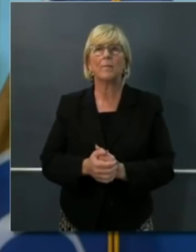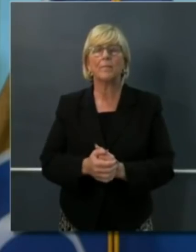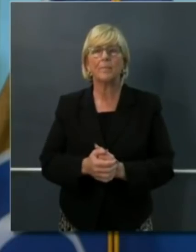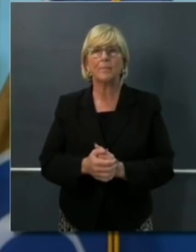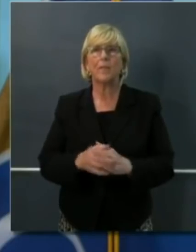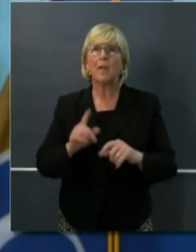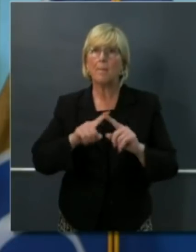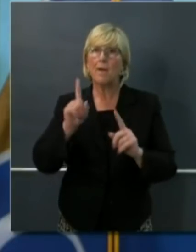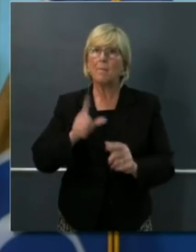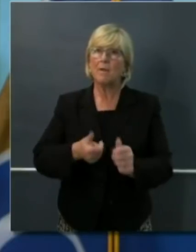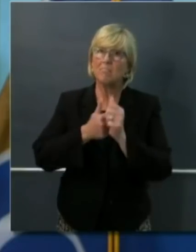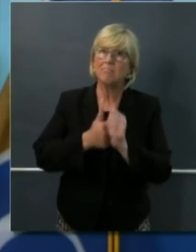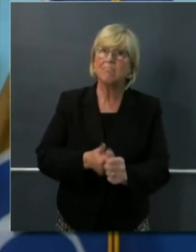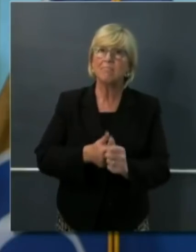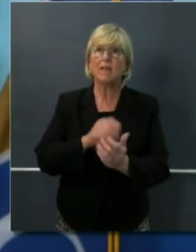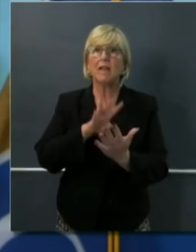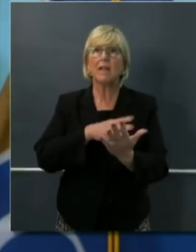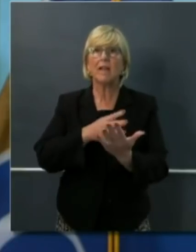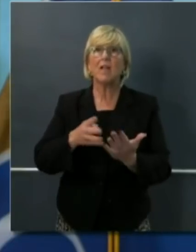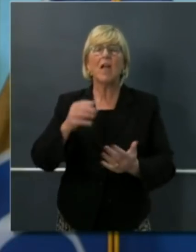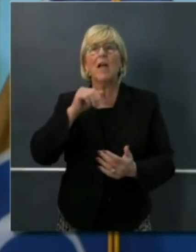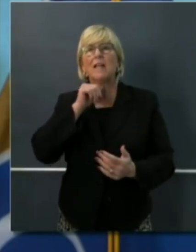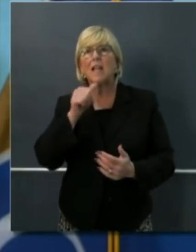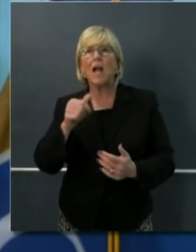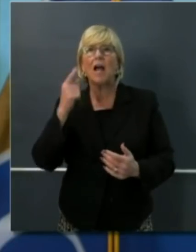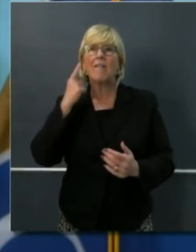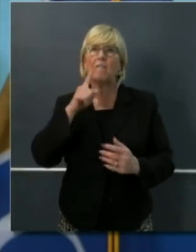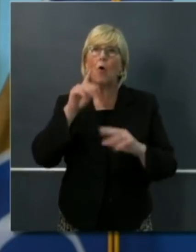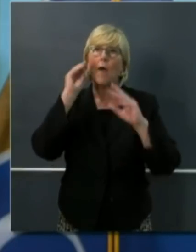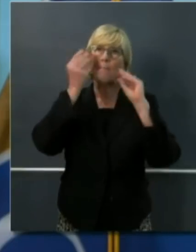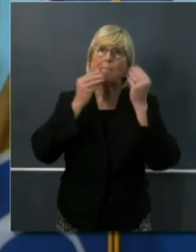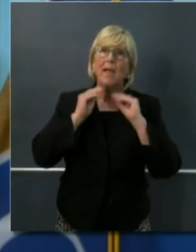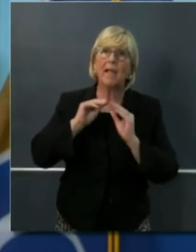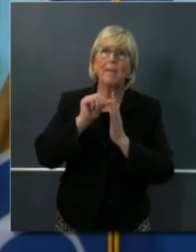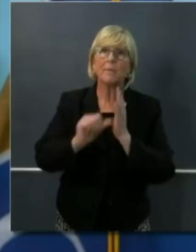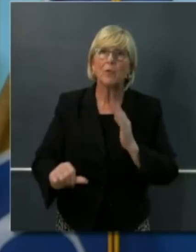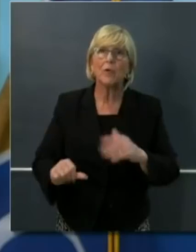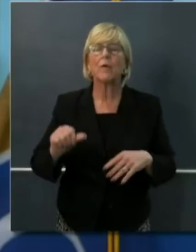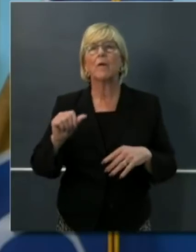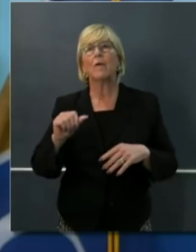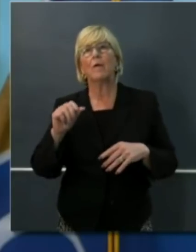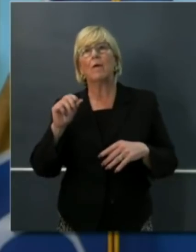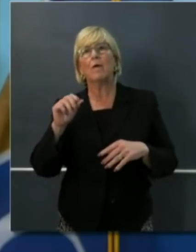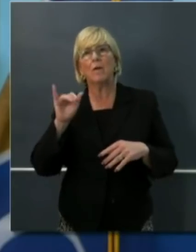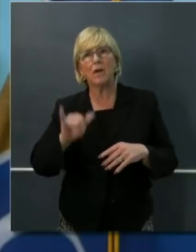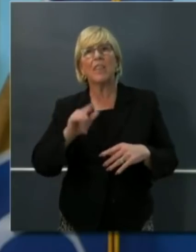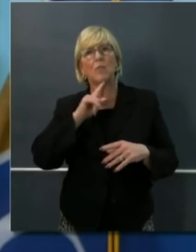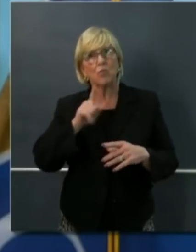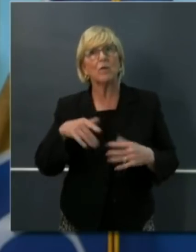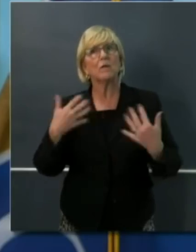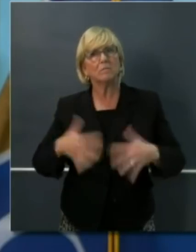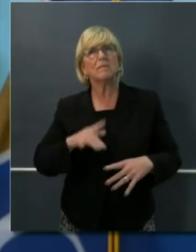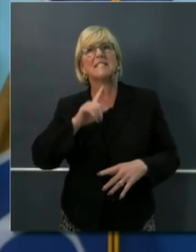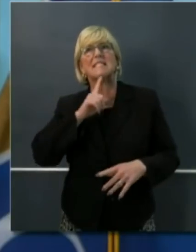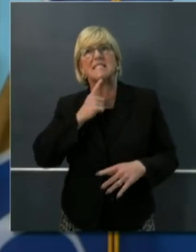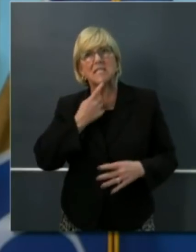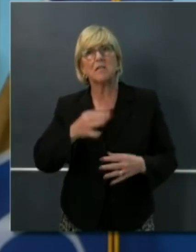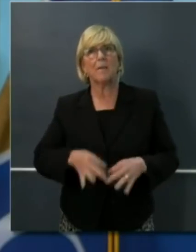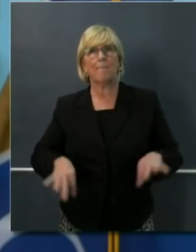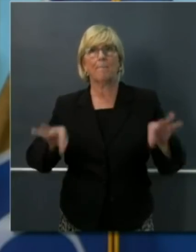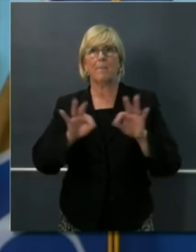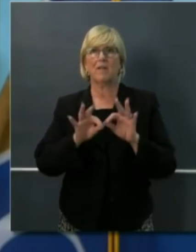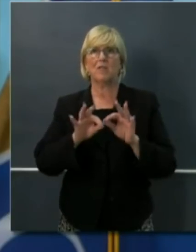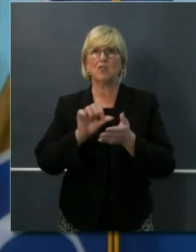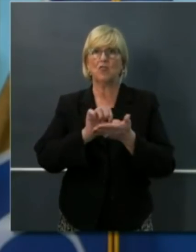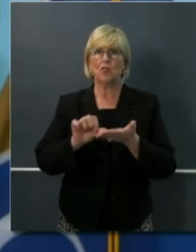scheduling. These are not plastic surgeries. These are not surgeries that are cosmetic. These are important medical